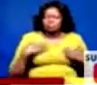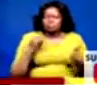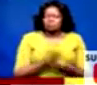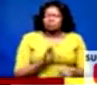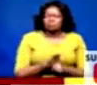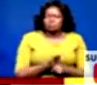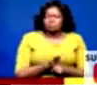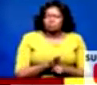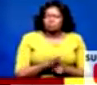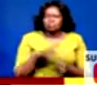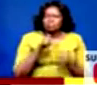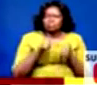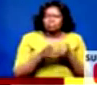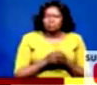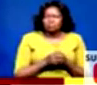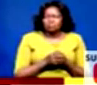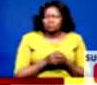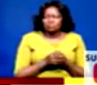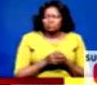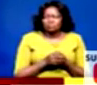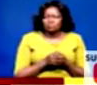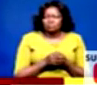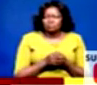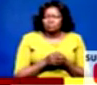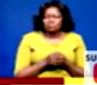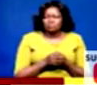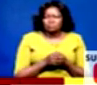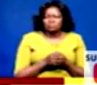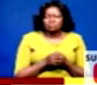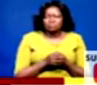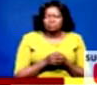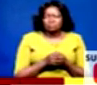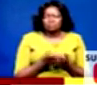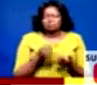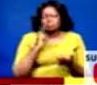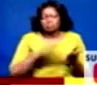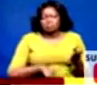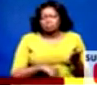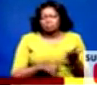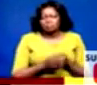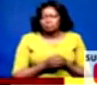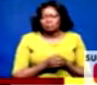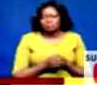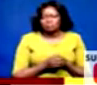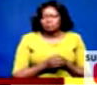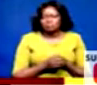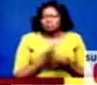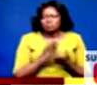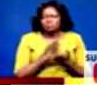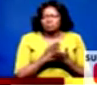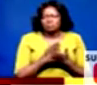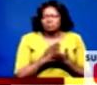especially ile concept imetolewa na Kenya kwamba the rule runs now from the bourgeoisie. Ikakuja kwa maneno kwa yuda,